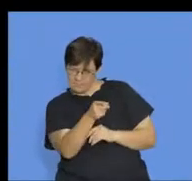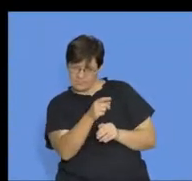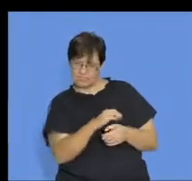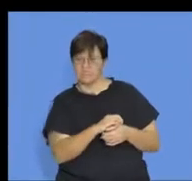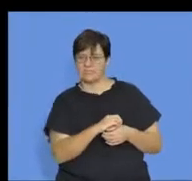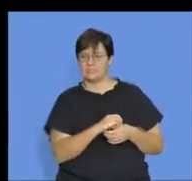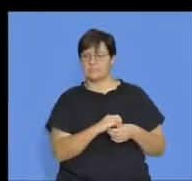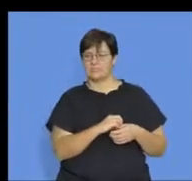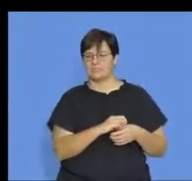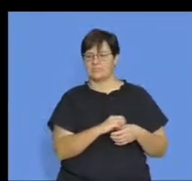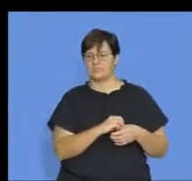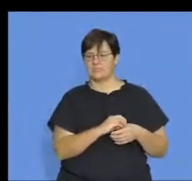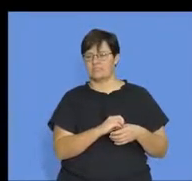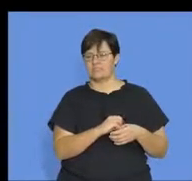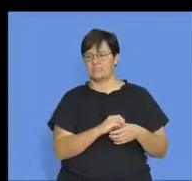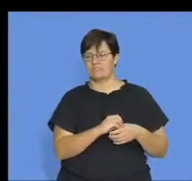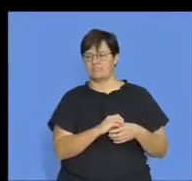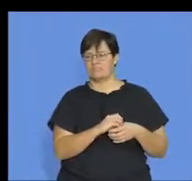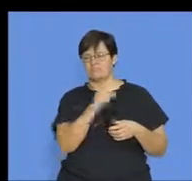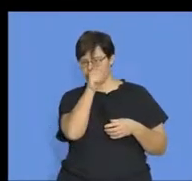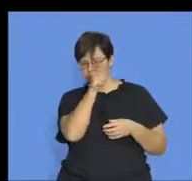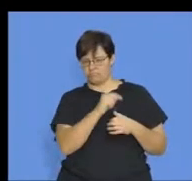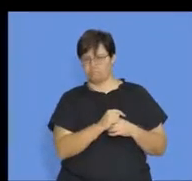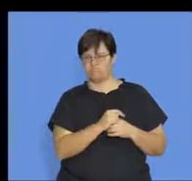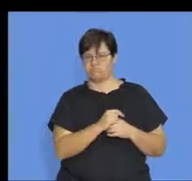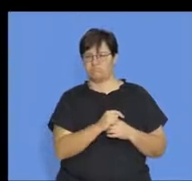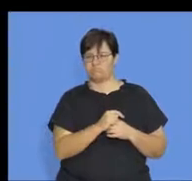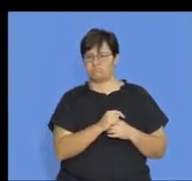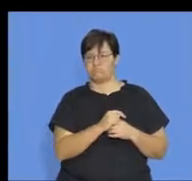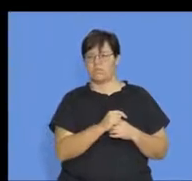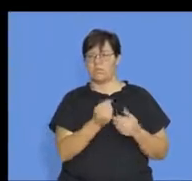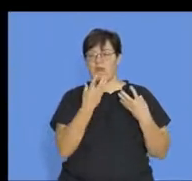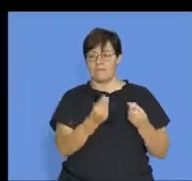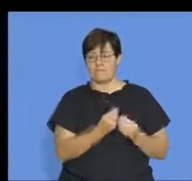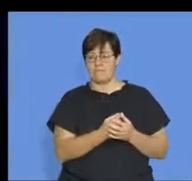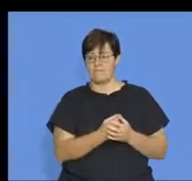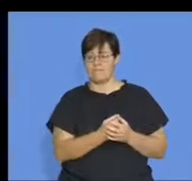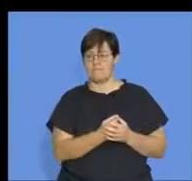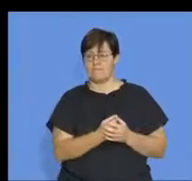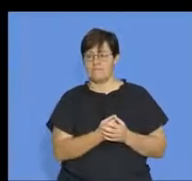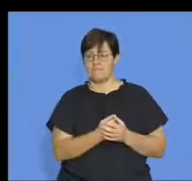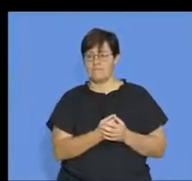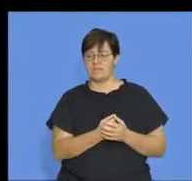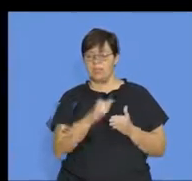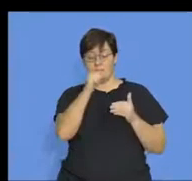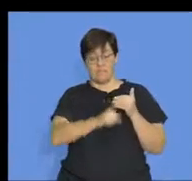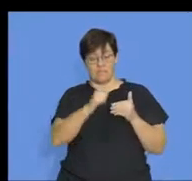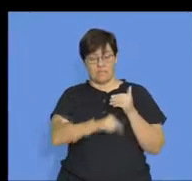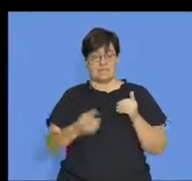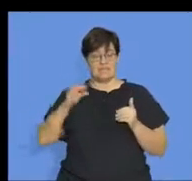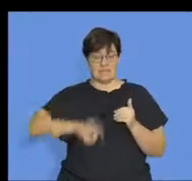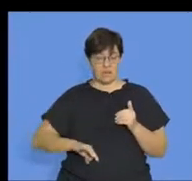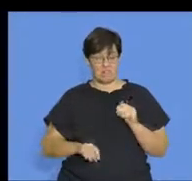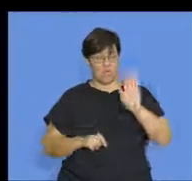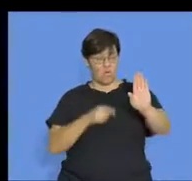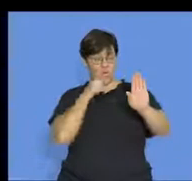the information given for partner Craig. Okay, so we've got